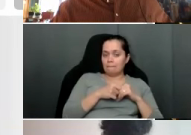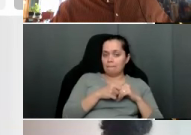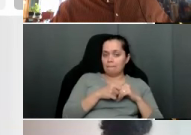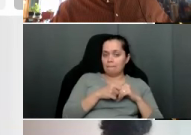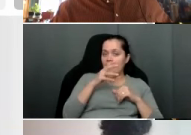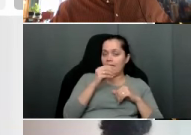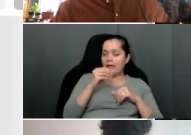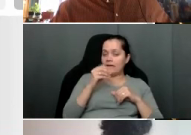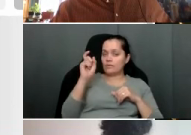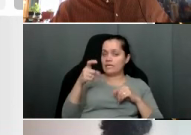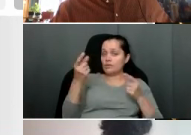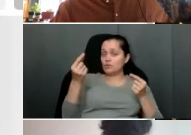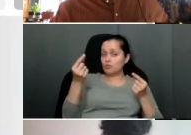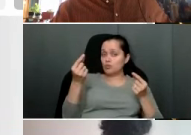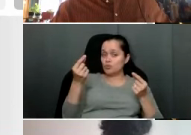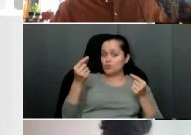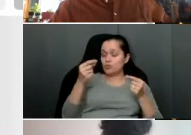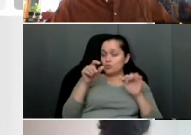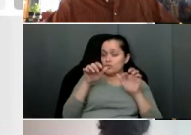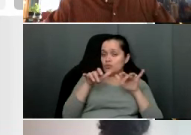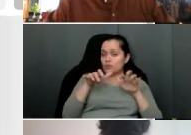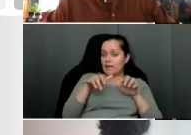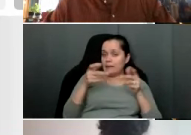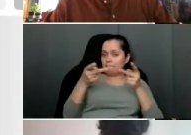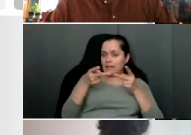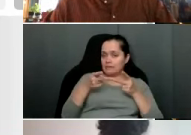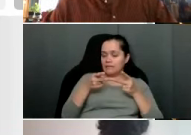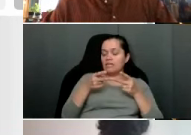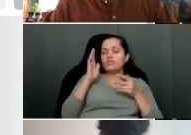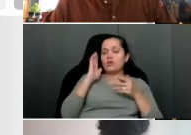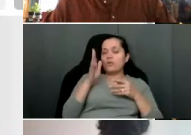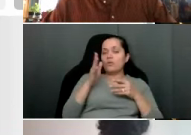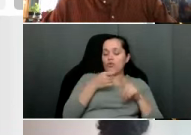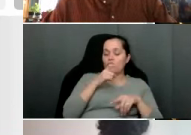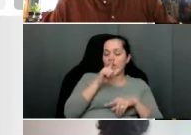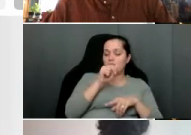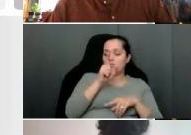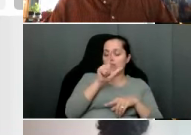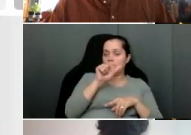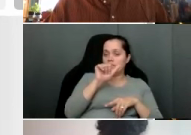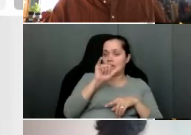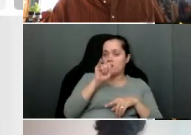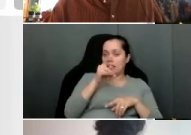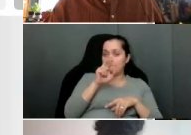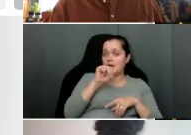And what I need to do is type in the place. So I'm going to go from Liberia